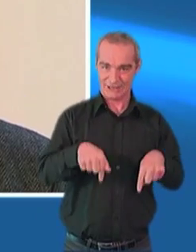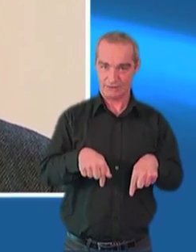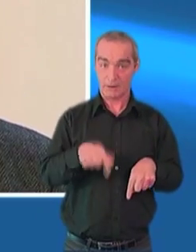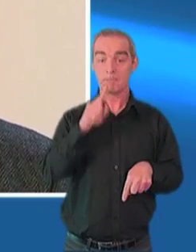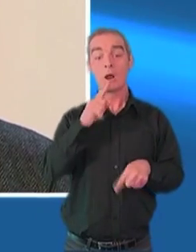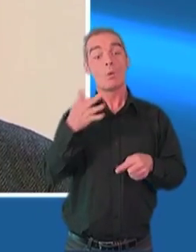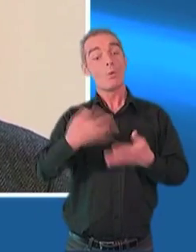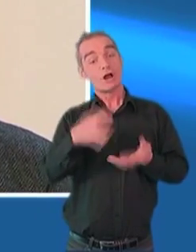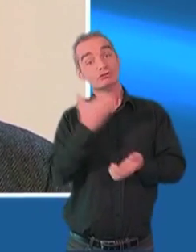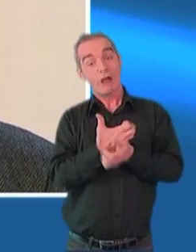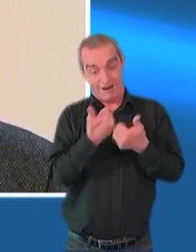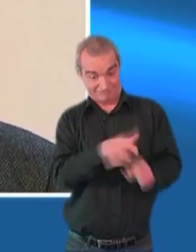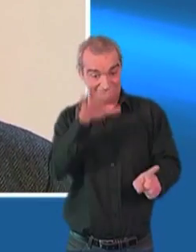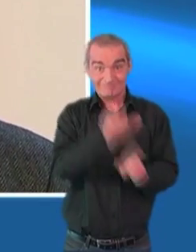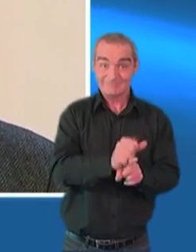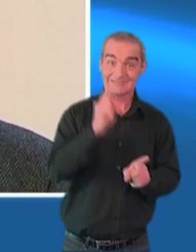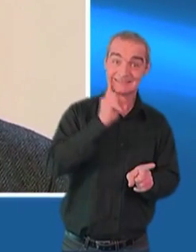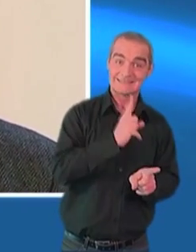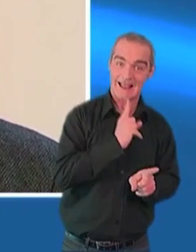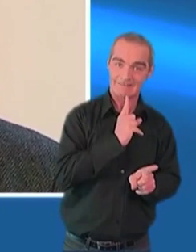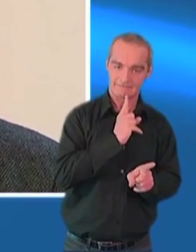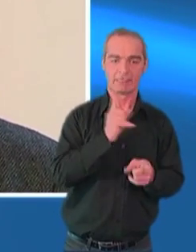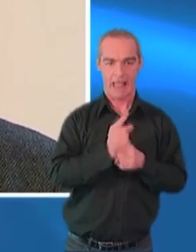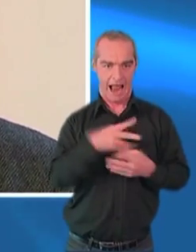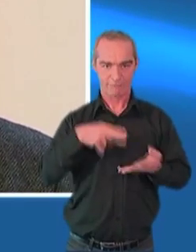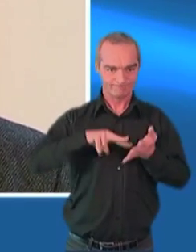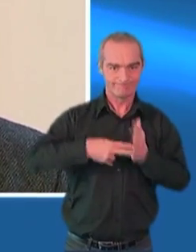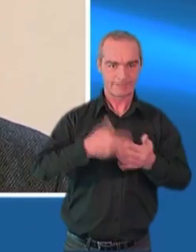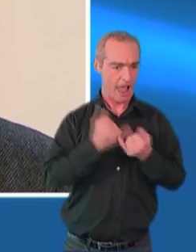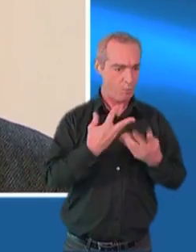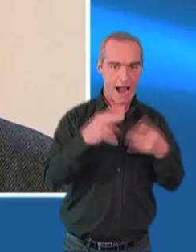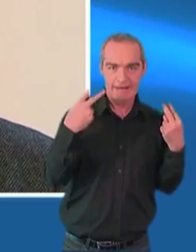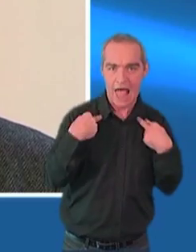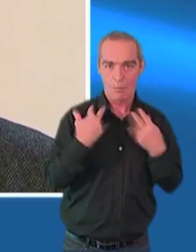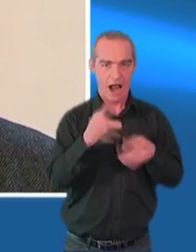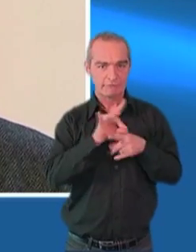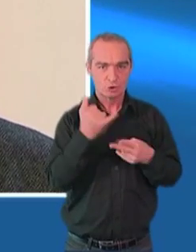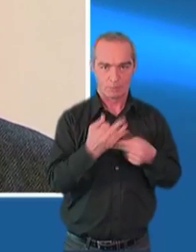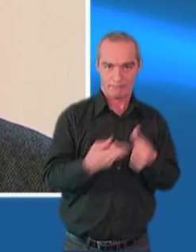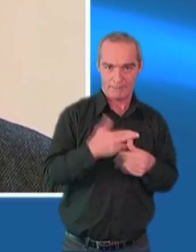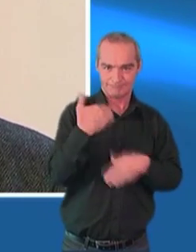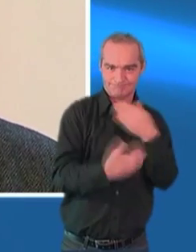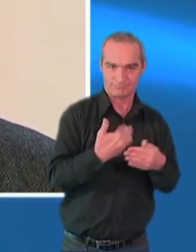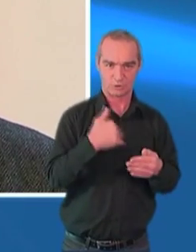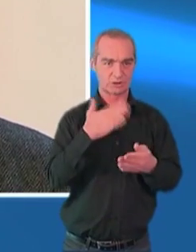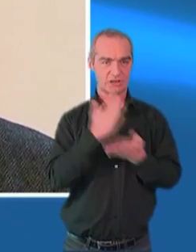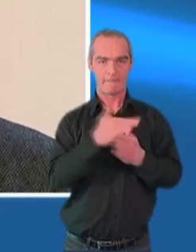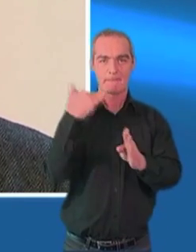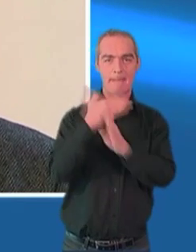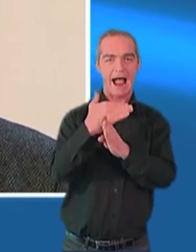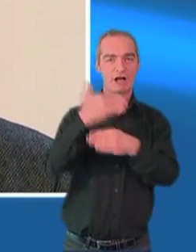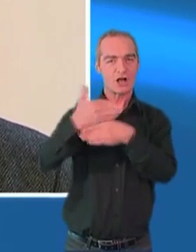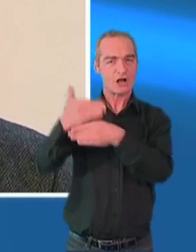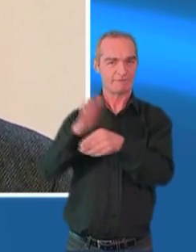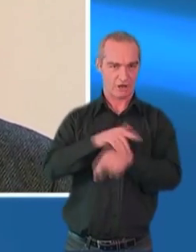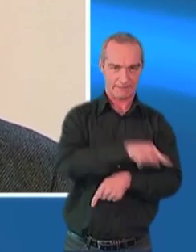happen. But once a child has been diagnosed, then work can start on helping and working with that child to